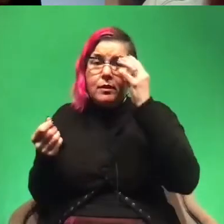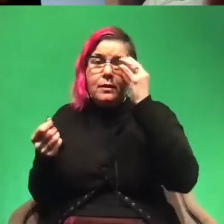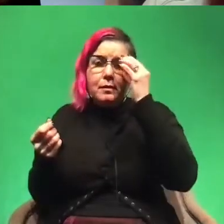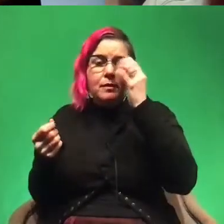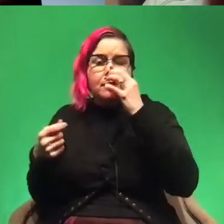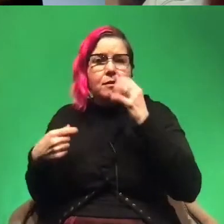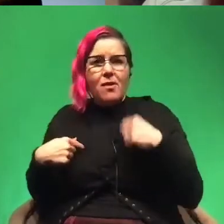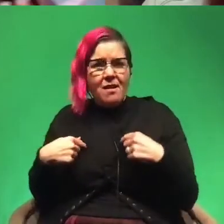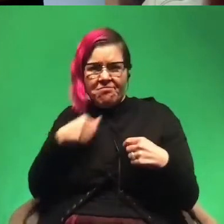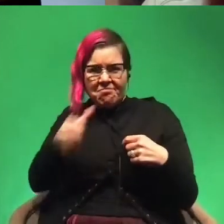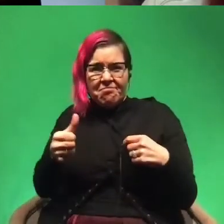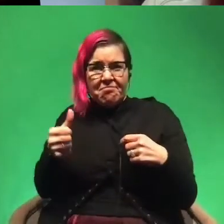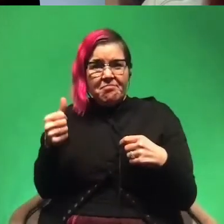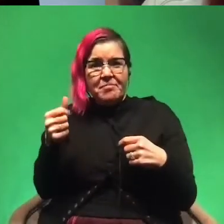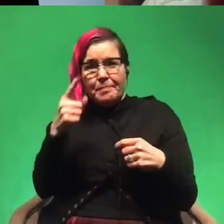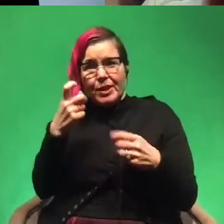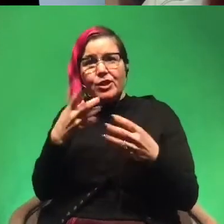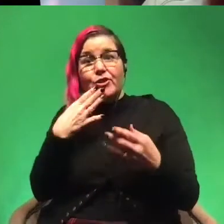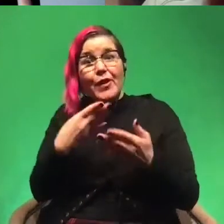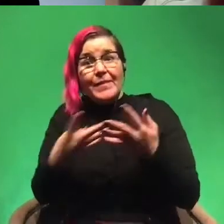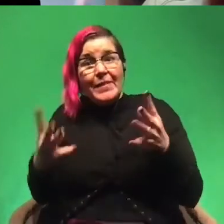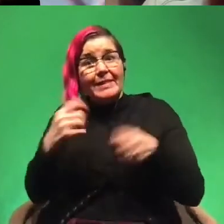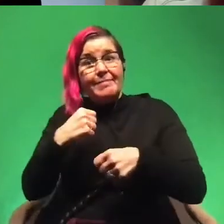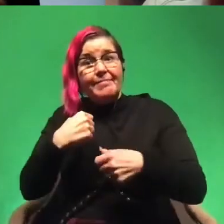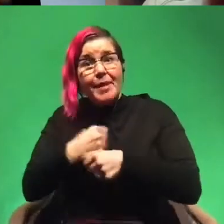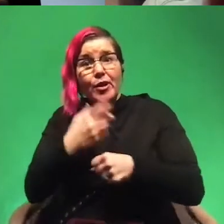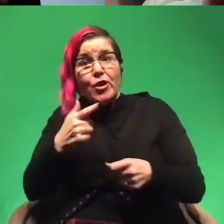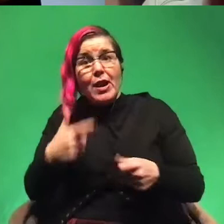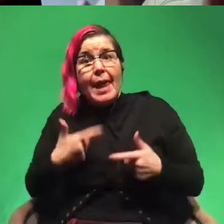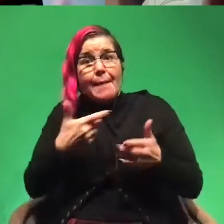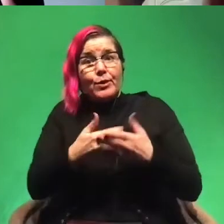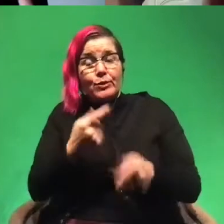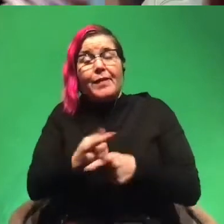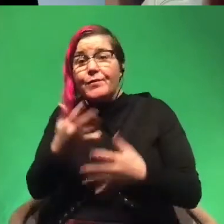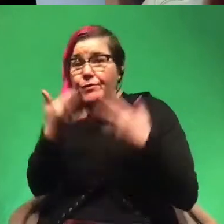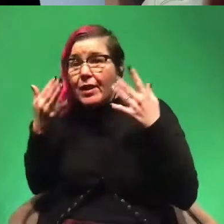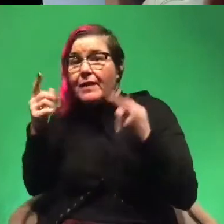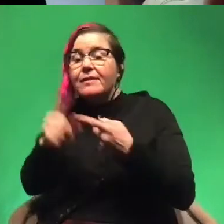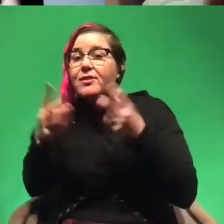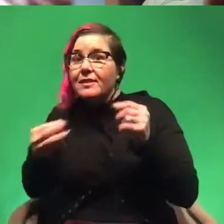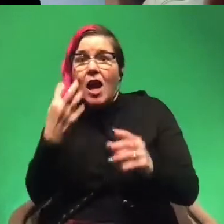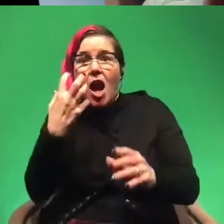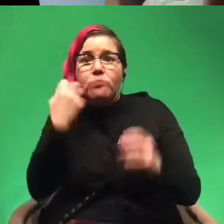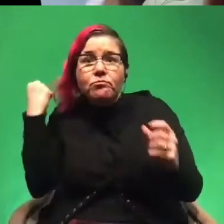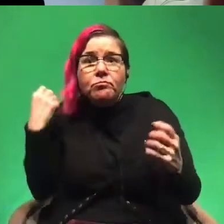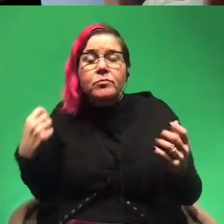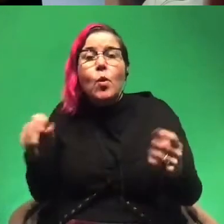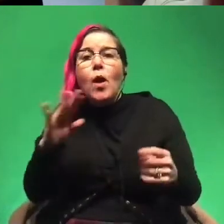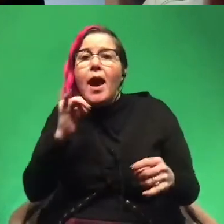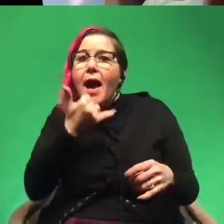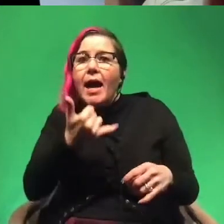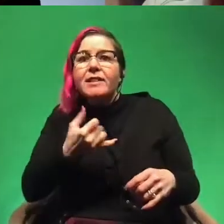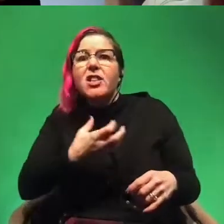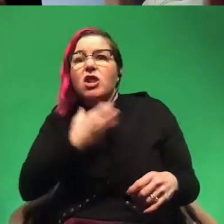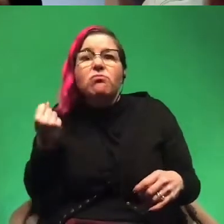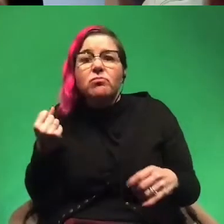any of that because, you know, good fences make the best neighbors, right? You know, tiger's really, really friendly until he decides to eat you, or when he accidentally like rips your throat out,